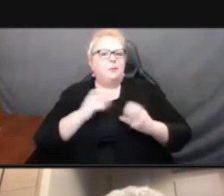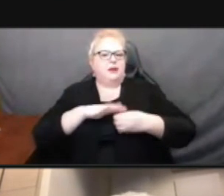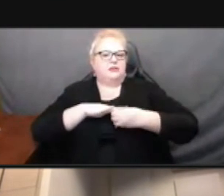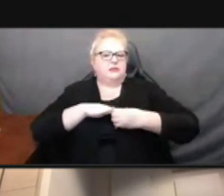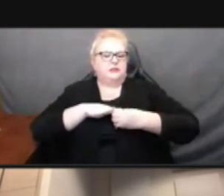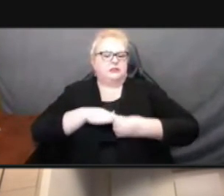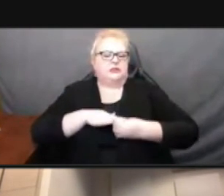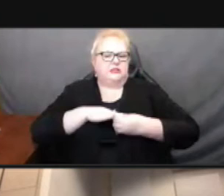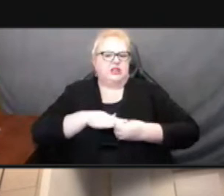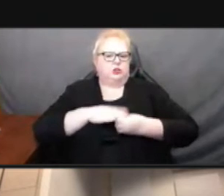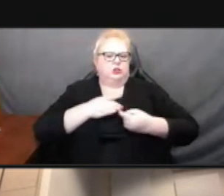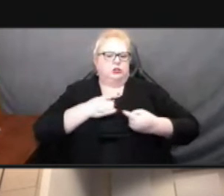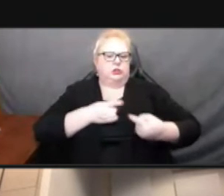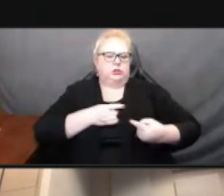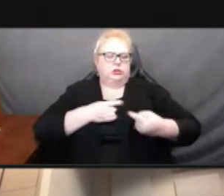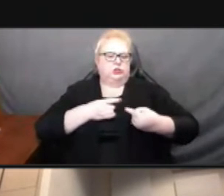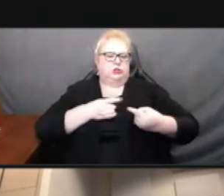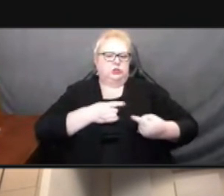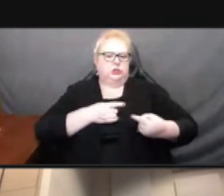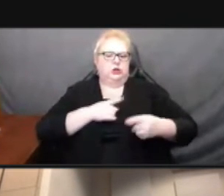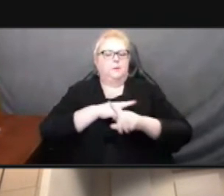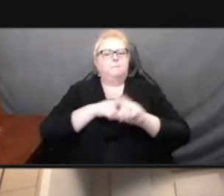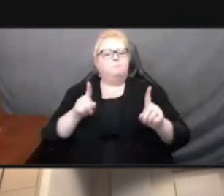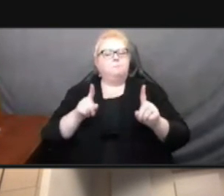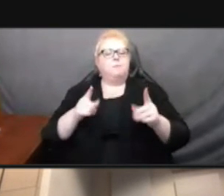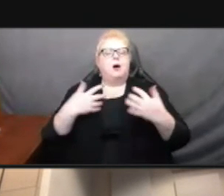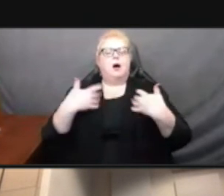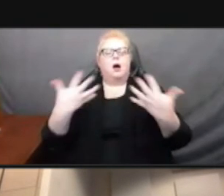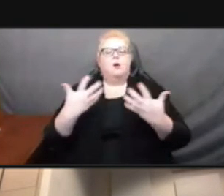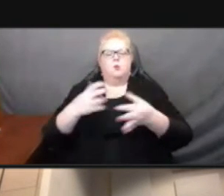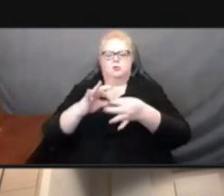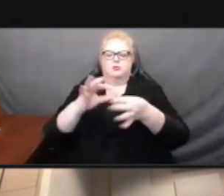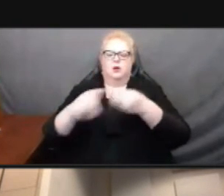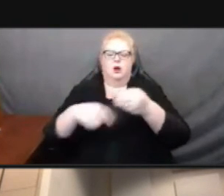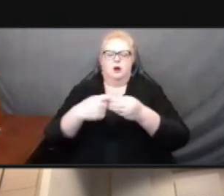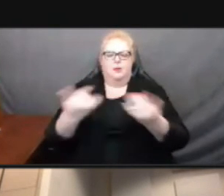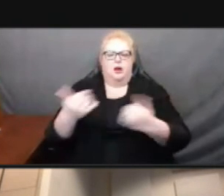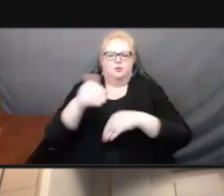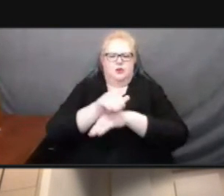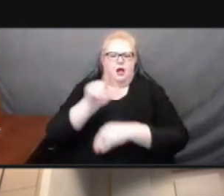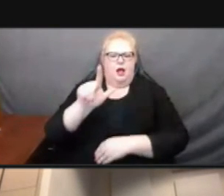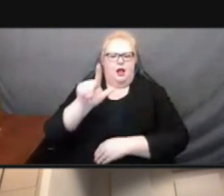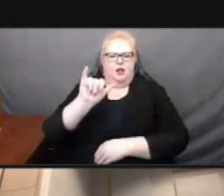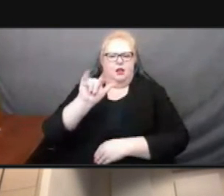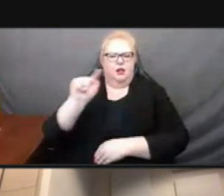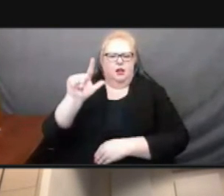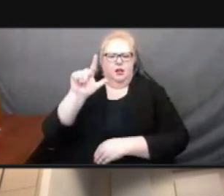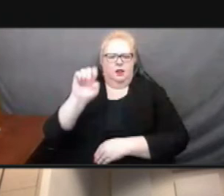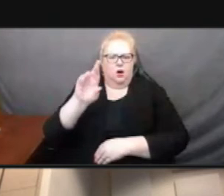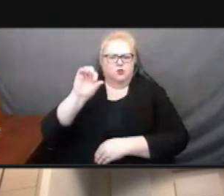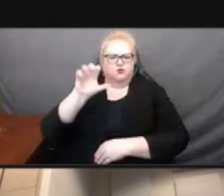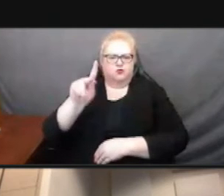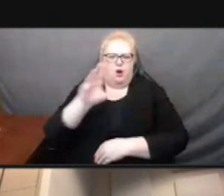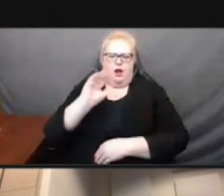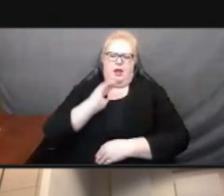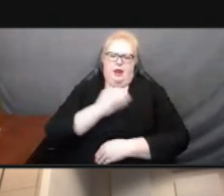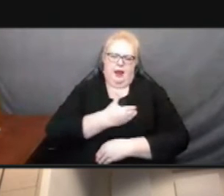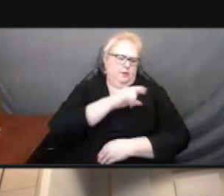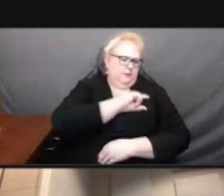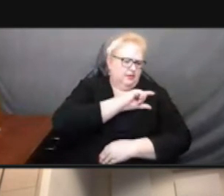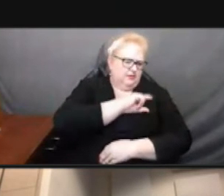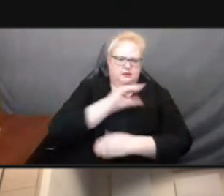we're dealing with here in Little Rock and the leadership of the police department. Death is a community